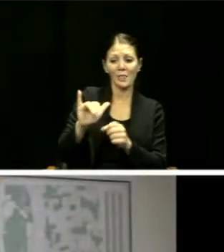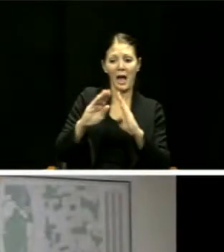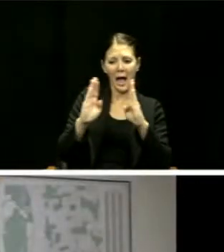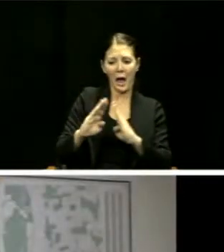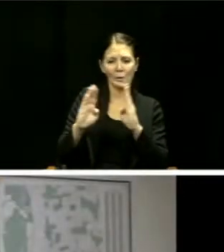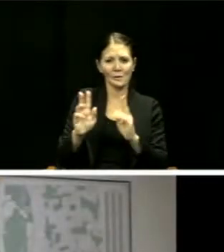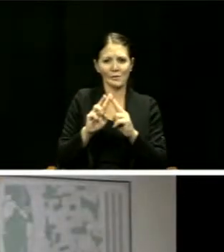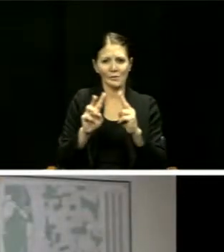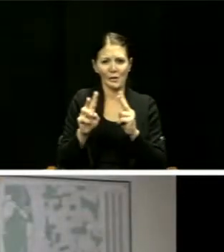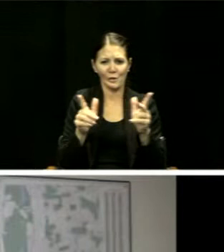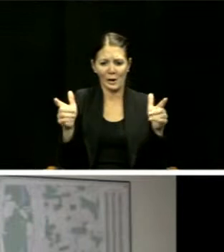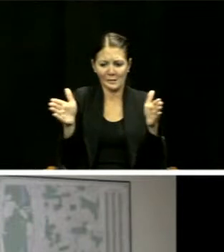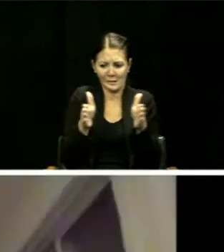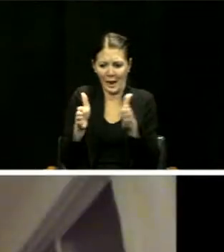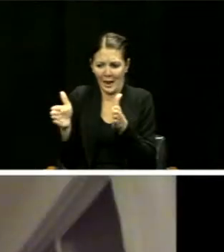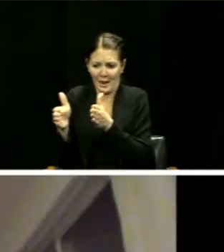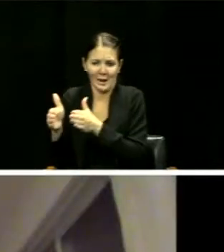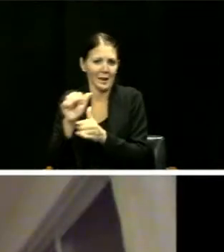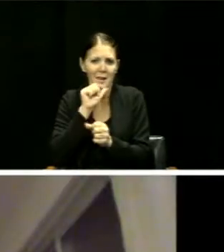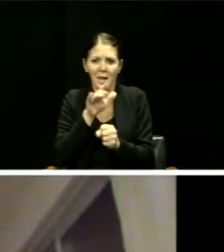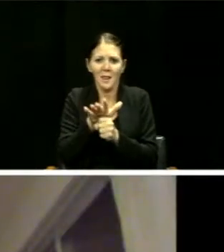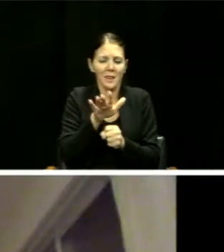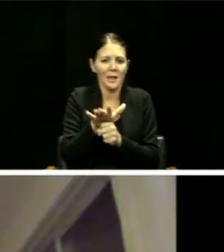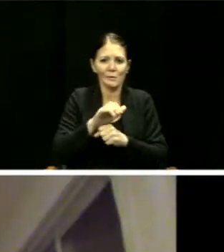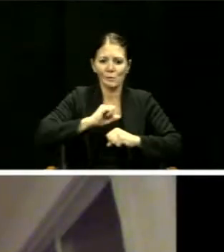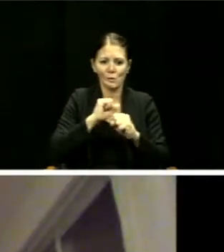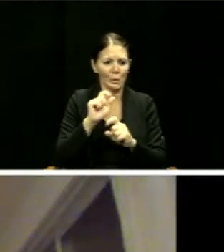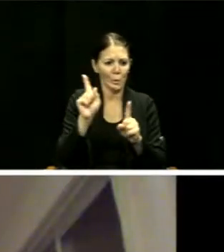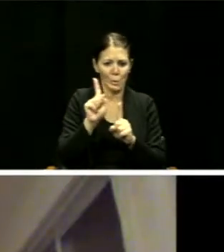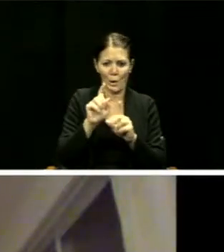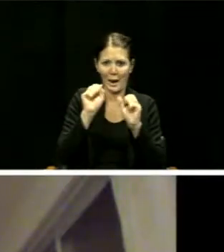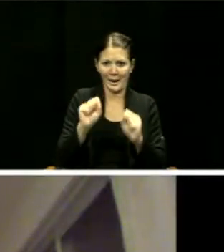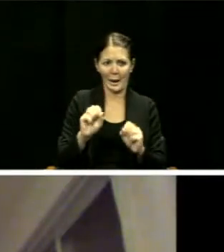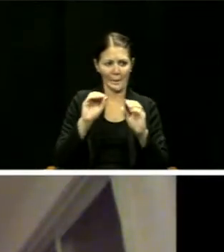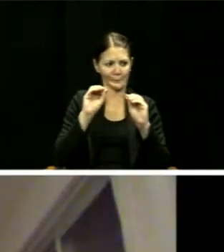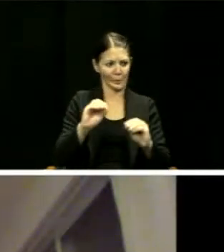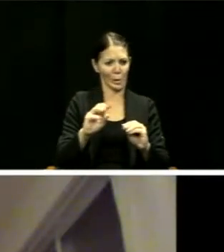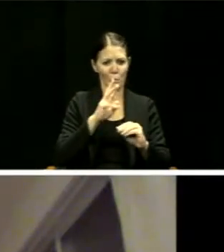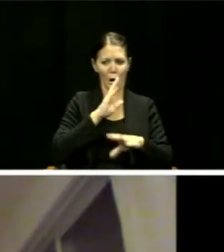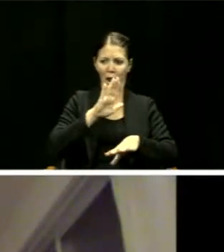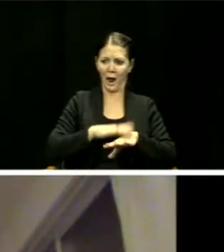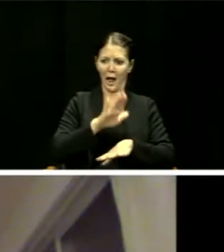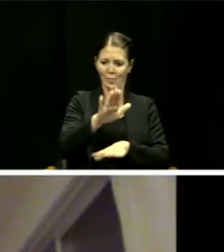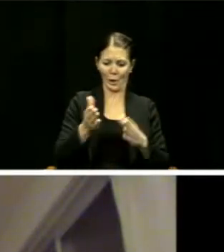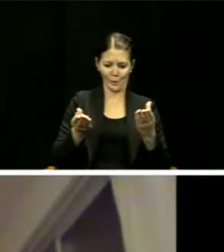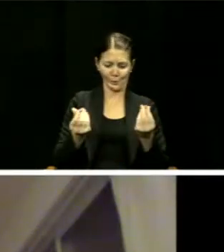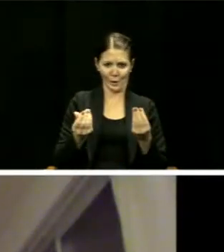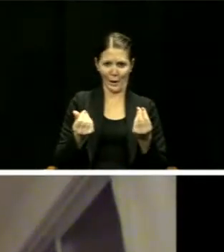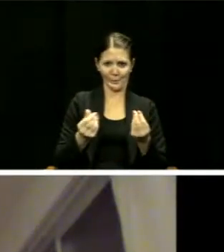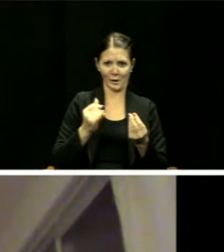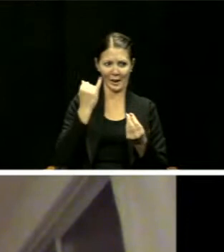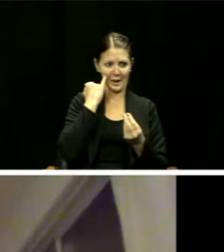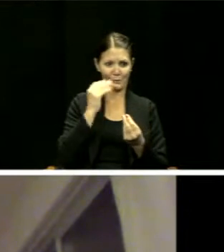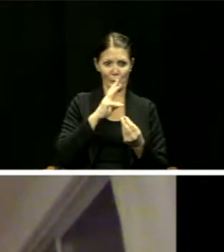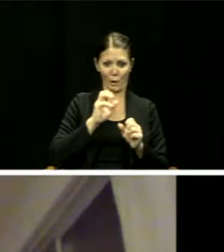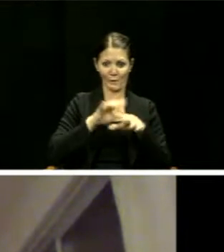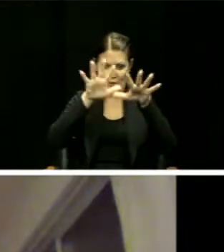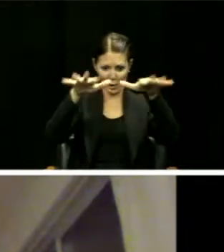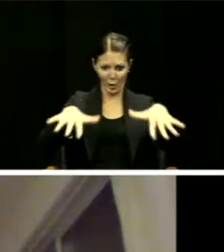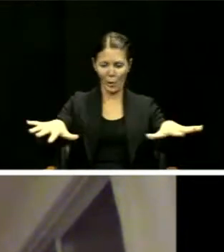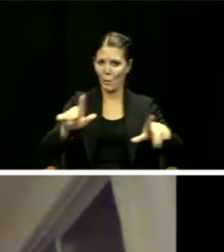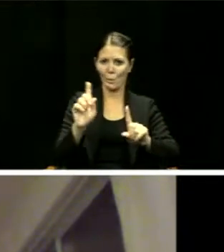tight, so there isn't a lot of room for, you know, to create the on-site management of the stormwater from the